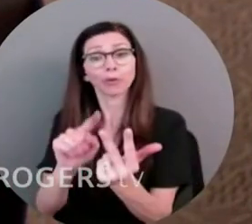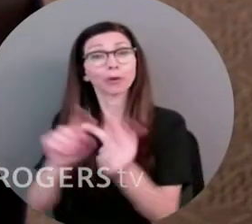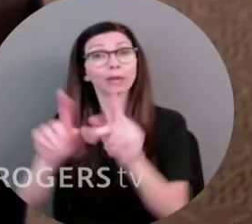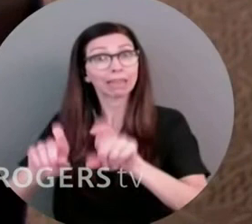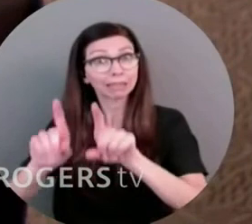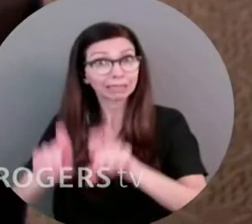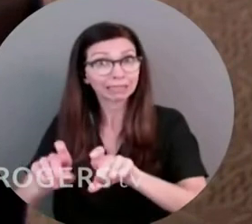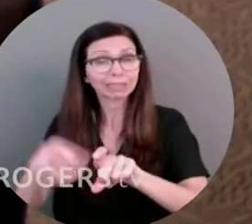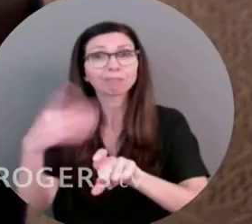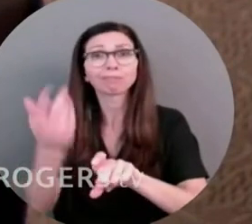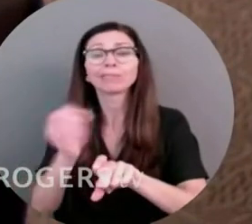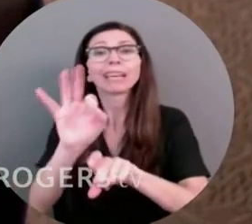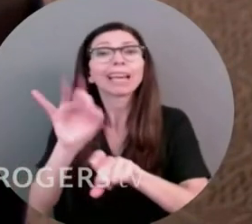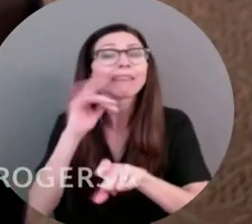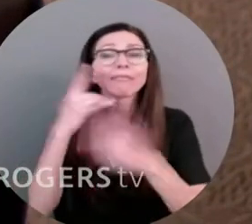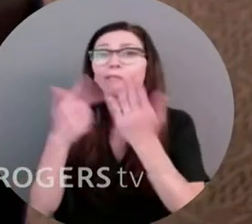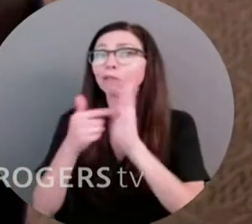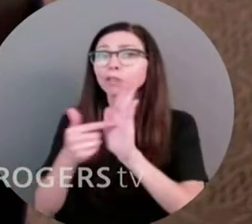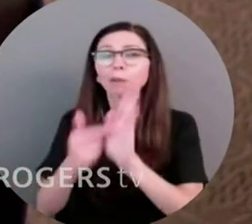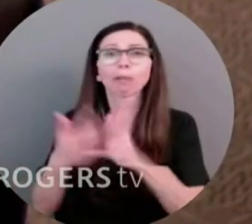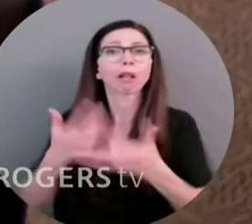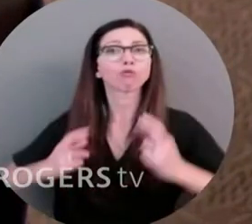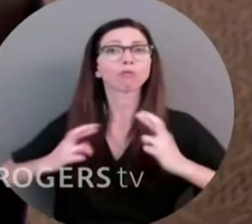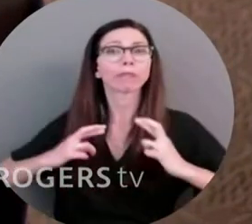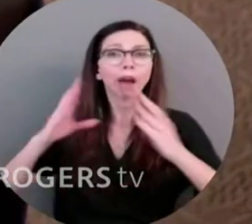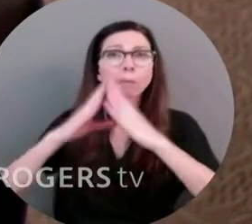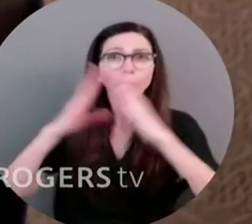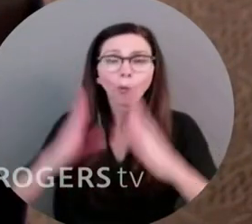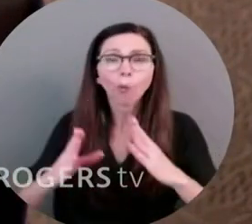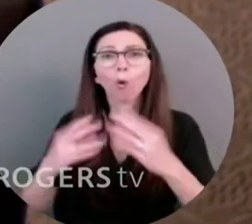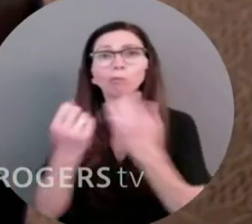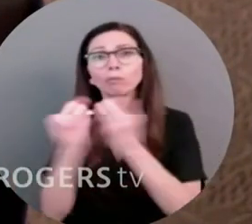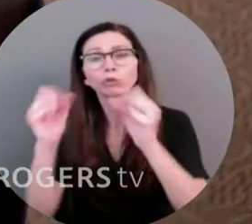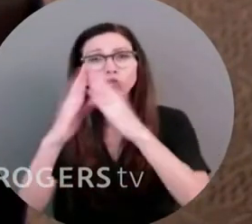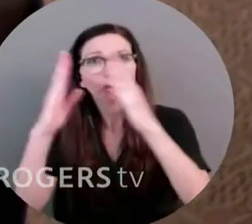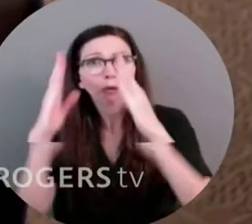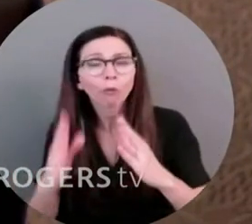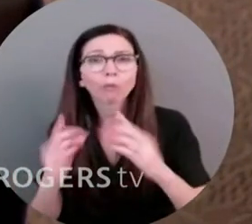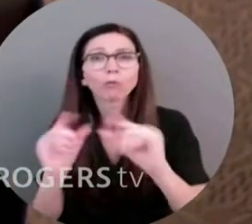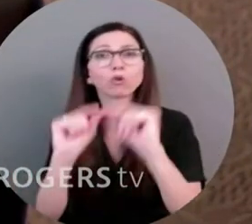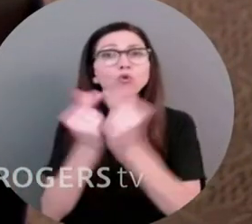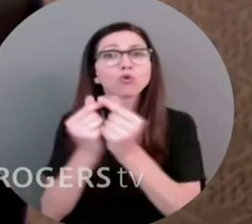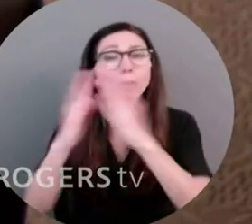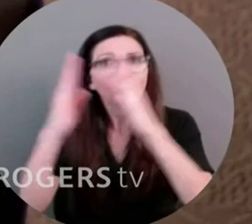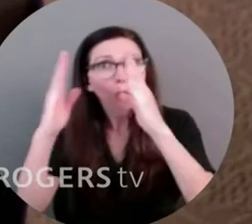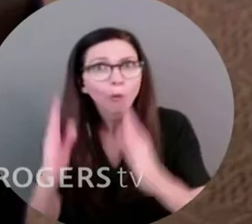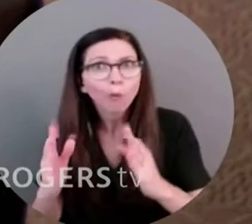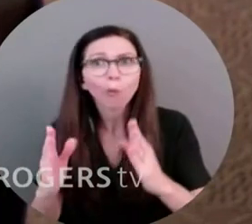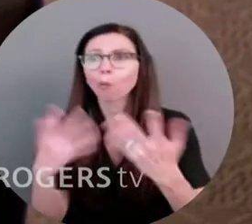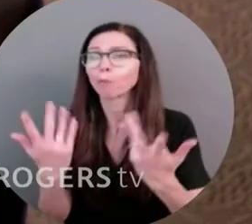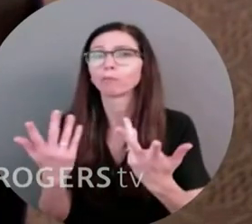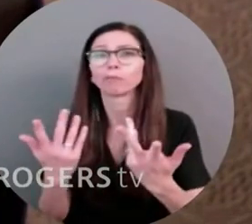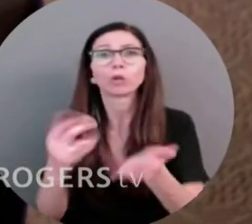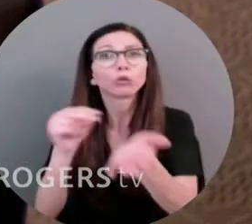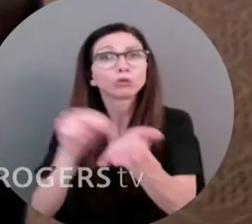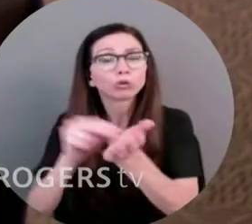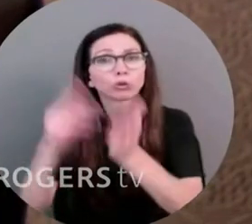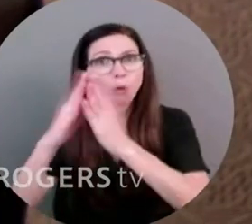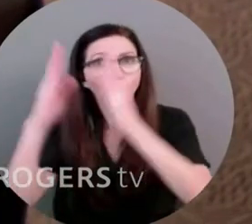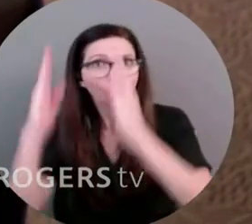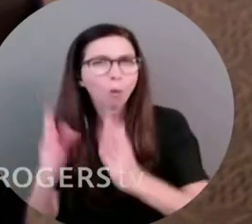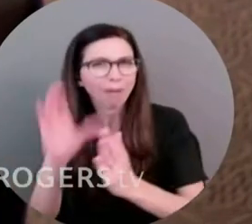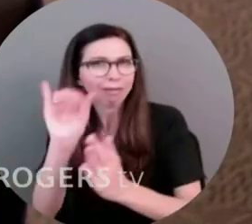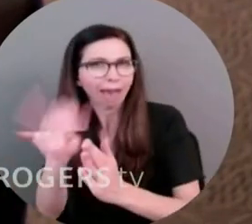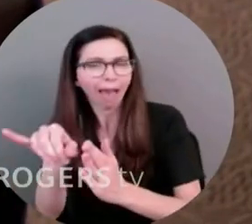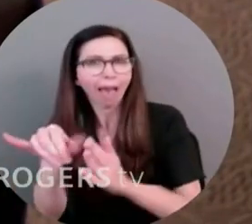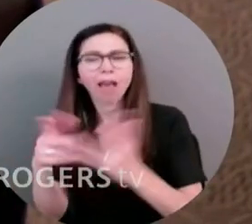that's long-term care homes, retirement homes, shelters, group homes. That is continuing, and we're looking with the province about what that